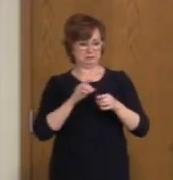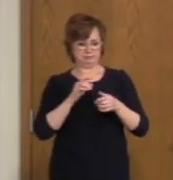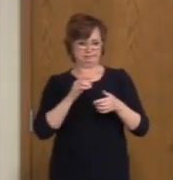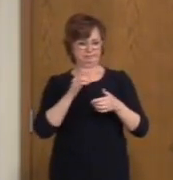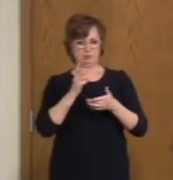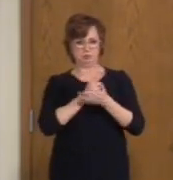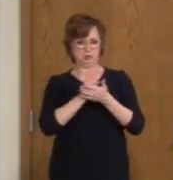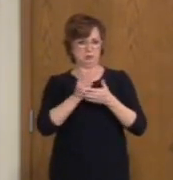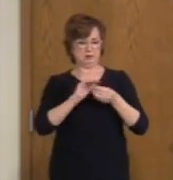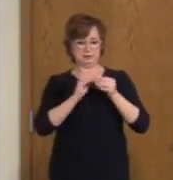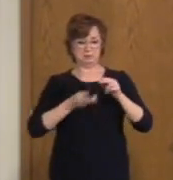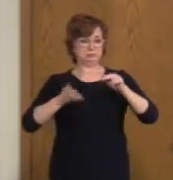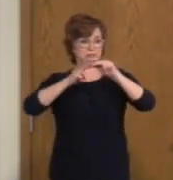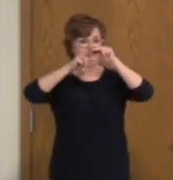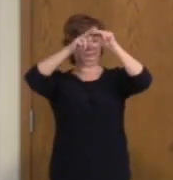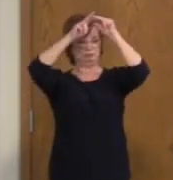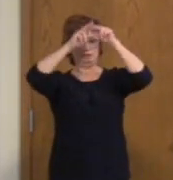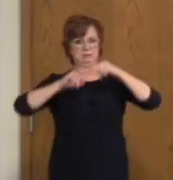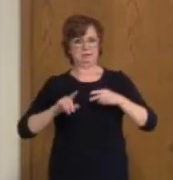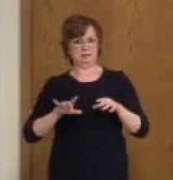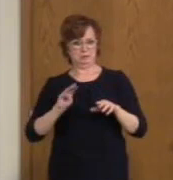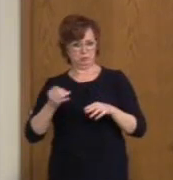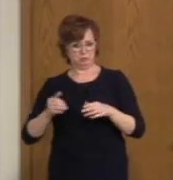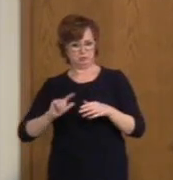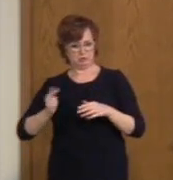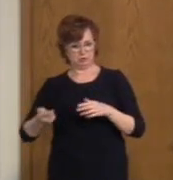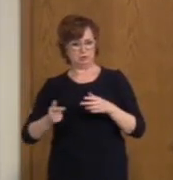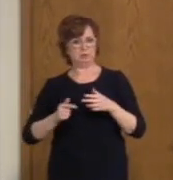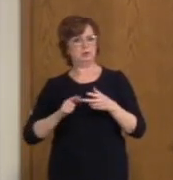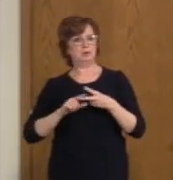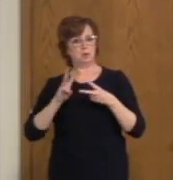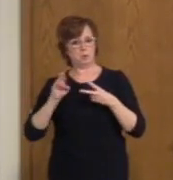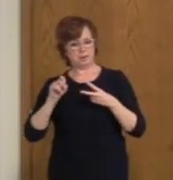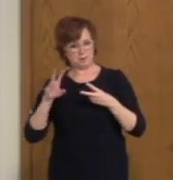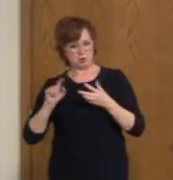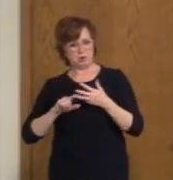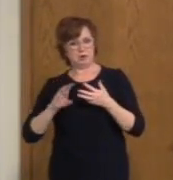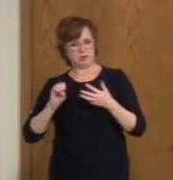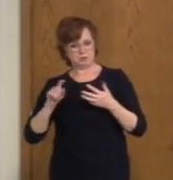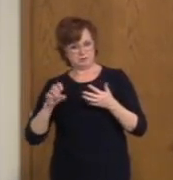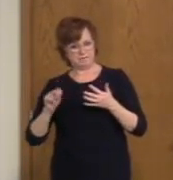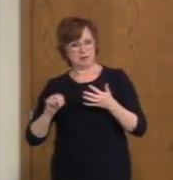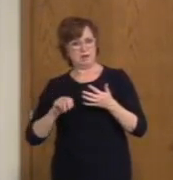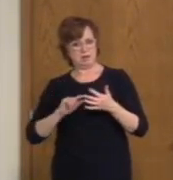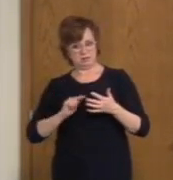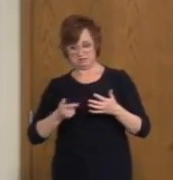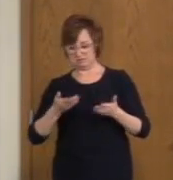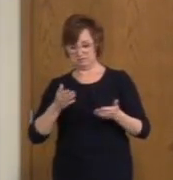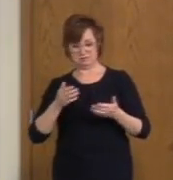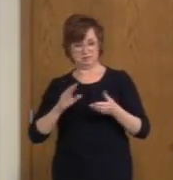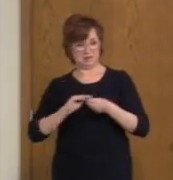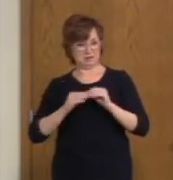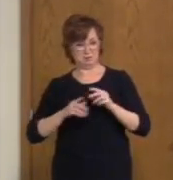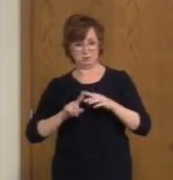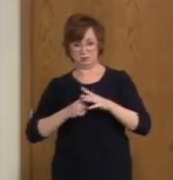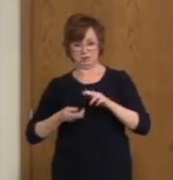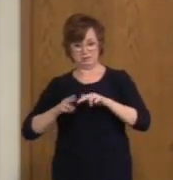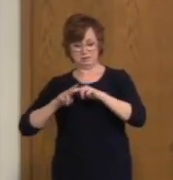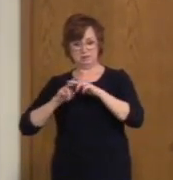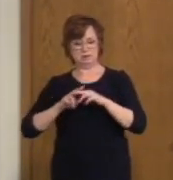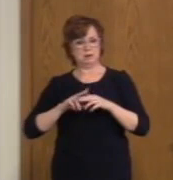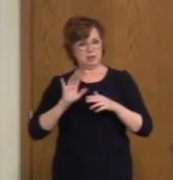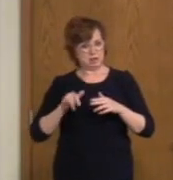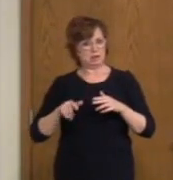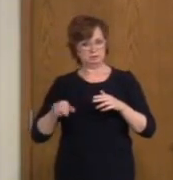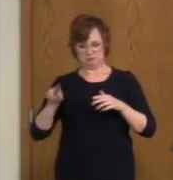and Estevan, so things can change very rapidly. So that is why we need to be diligent about all these things for the next 6 to 8